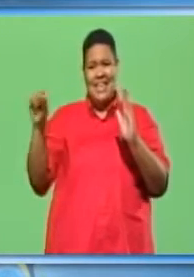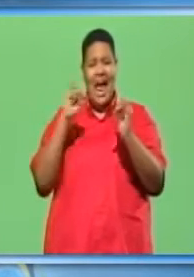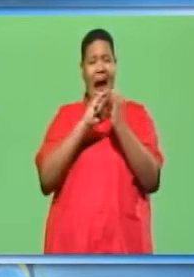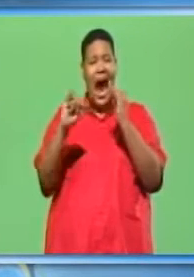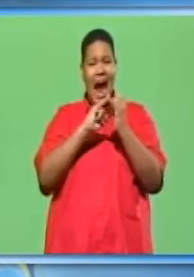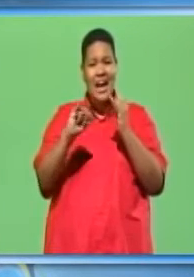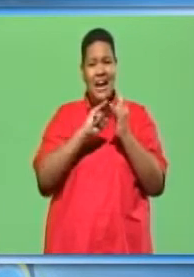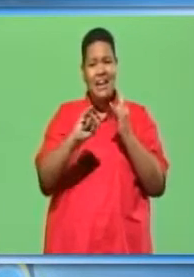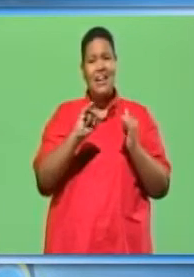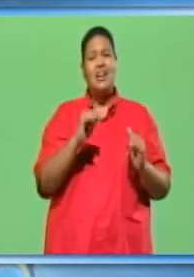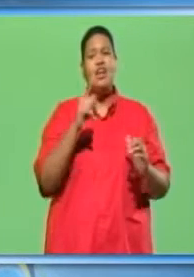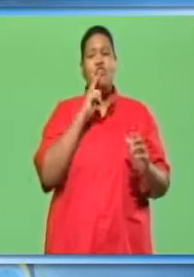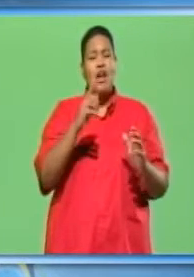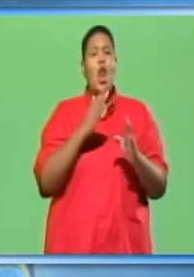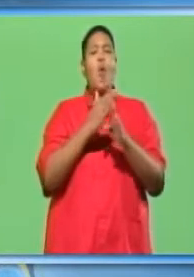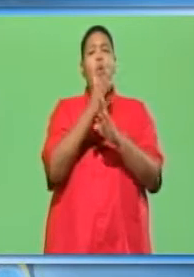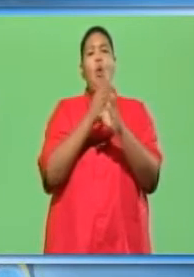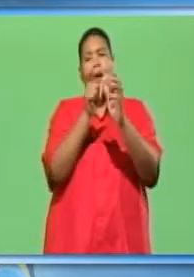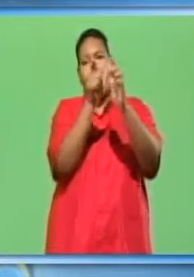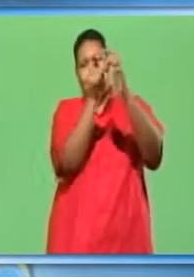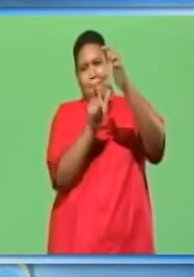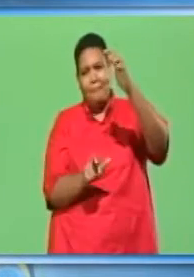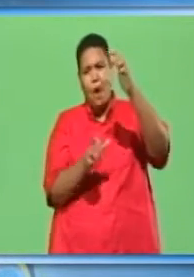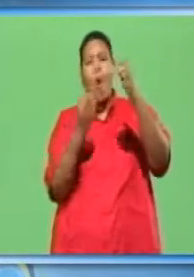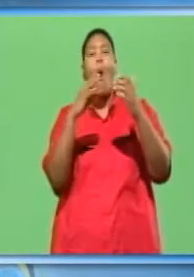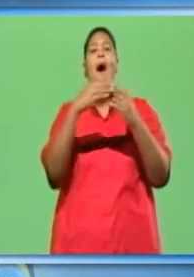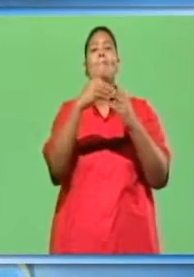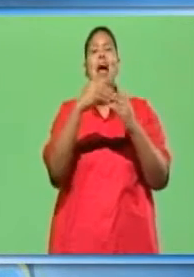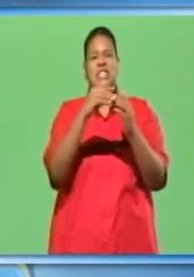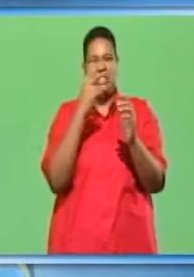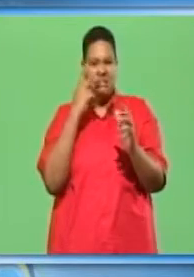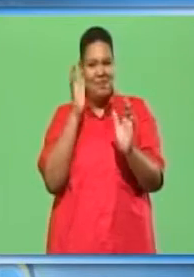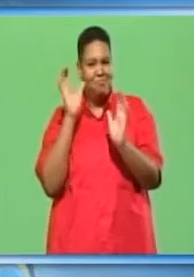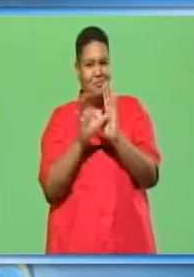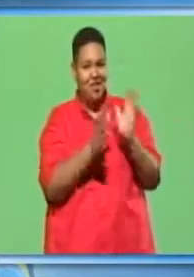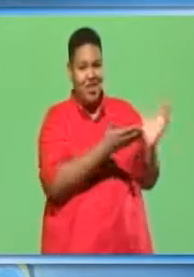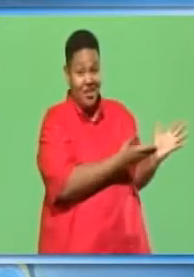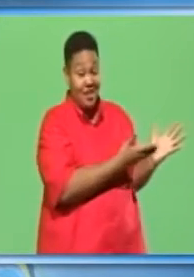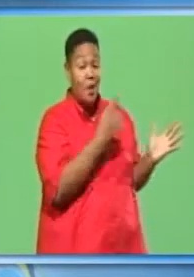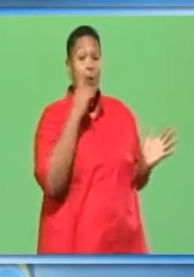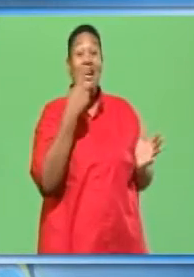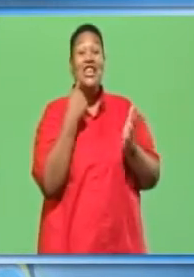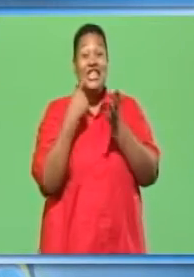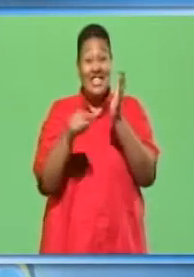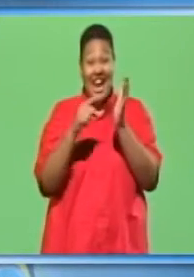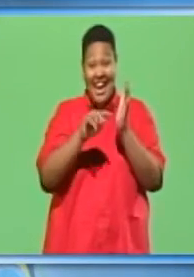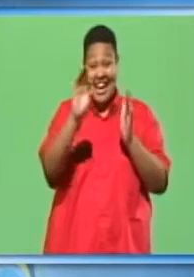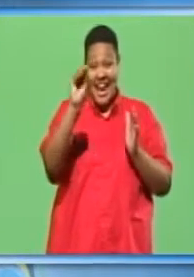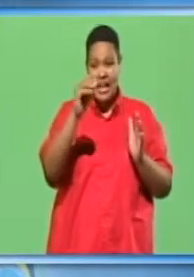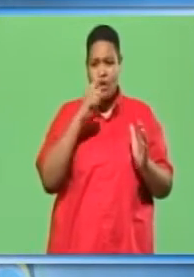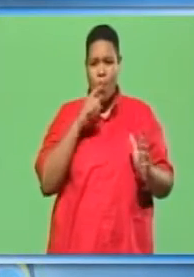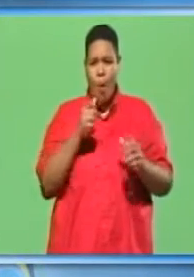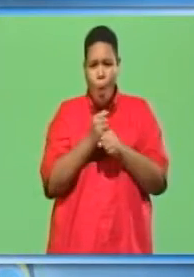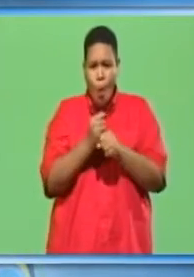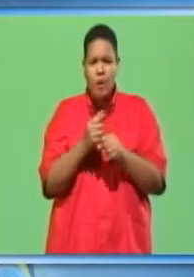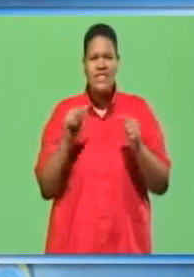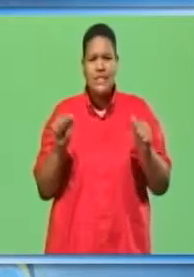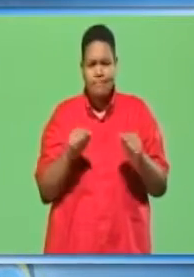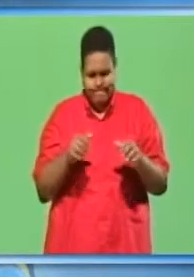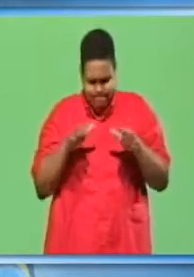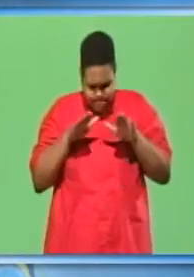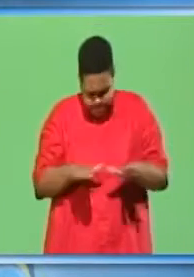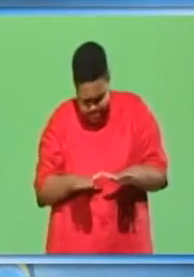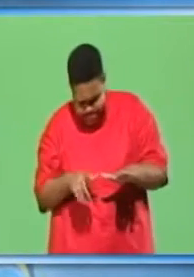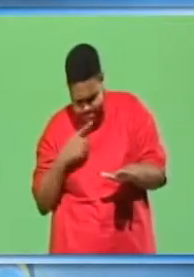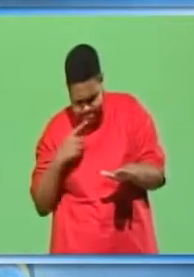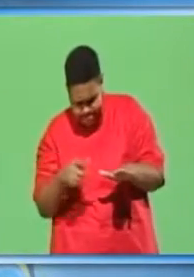90 degrees to a wooden or plastic stock. When checking 90 degree angles, the stock is held firmly against one edge